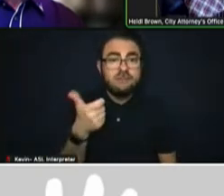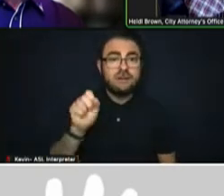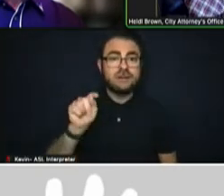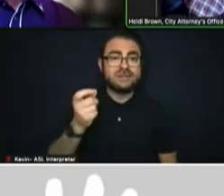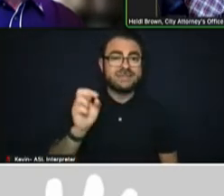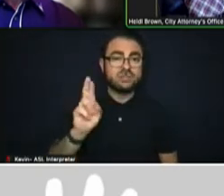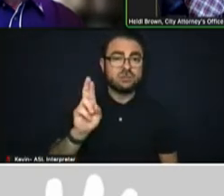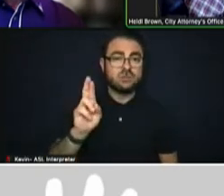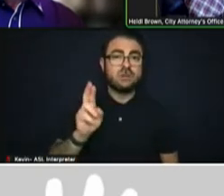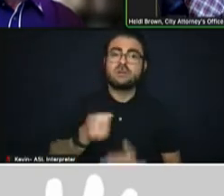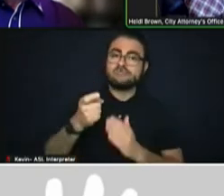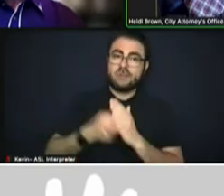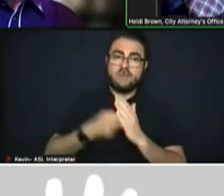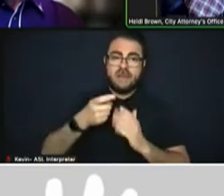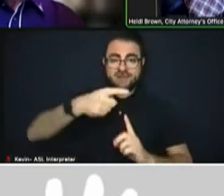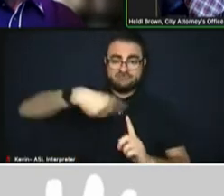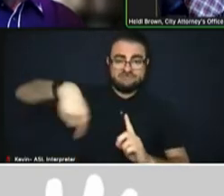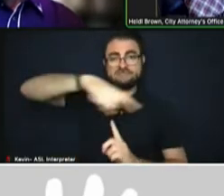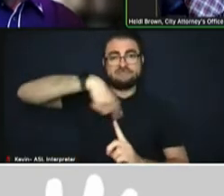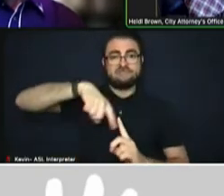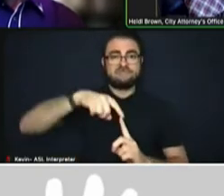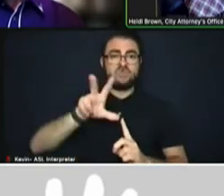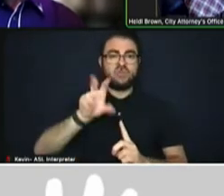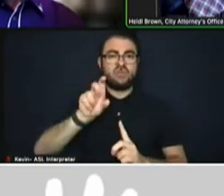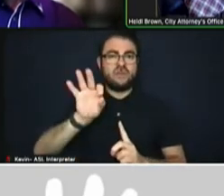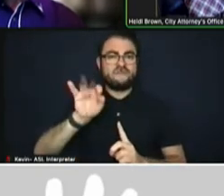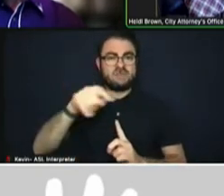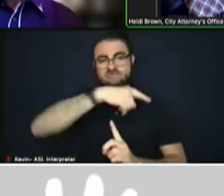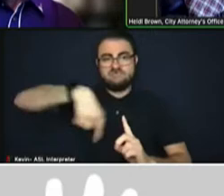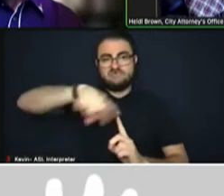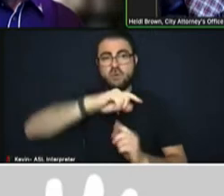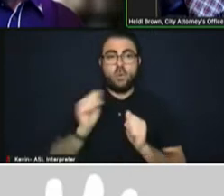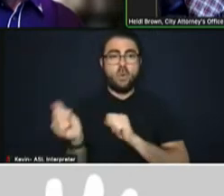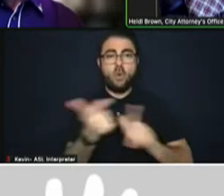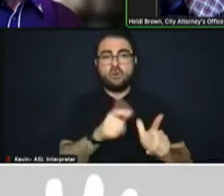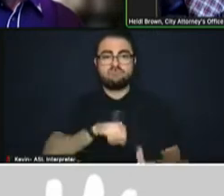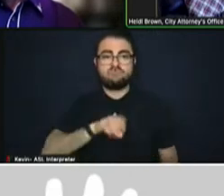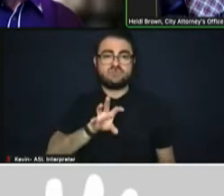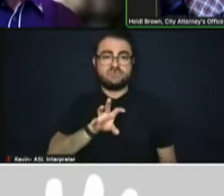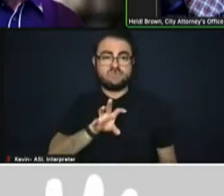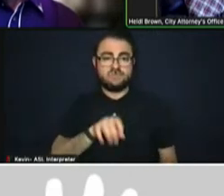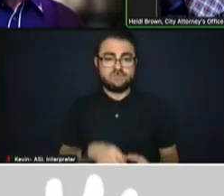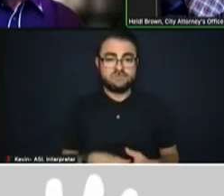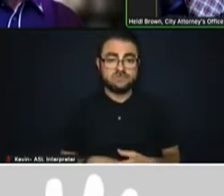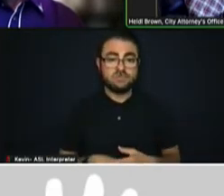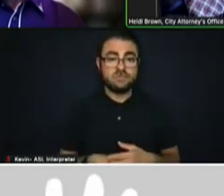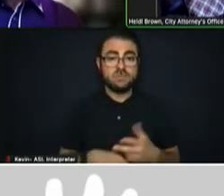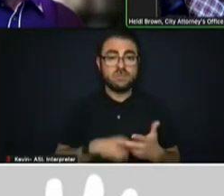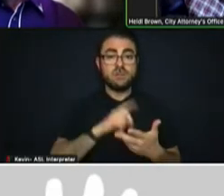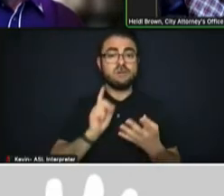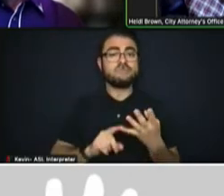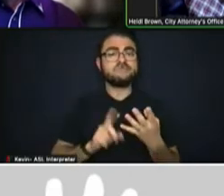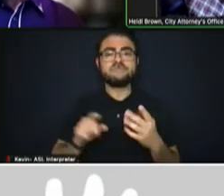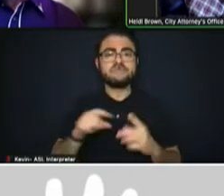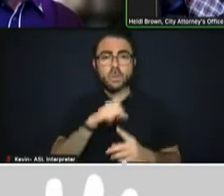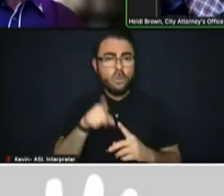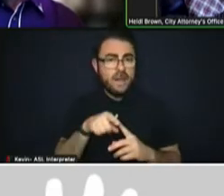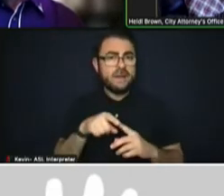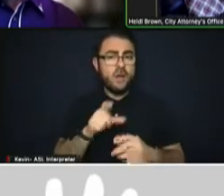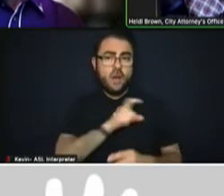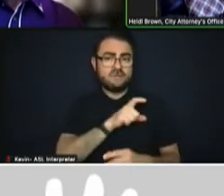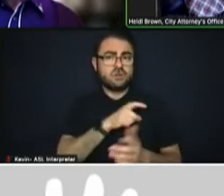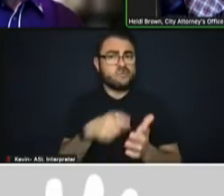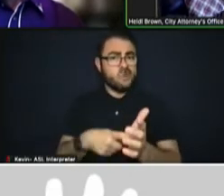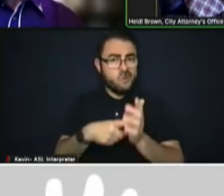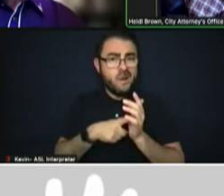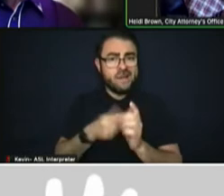This next part is about manual activation. When are officers required to turn it on themselves? So